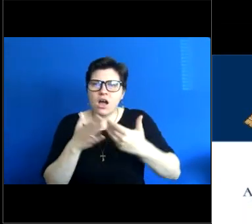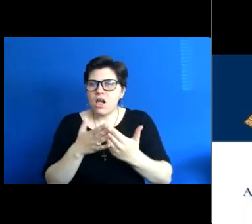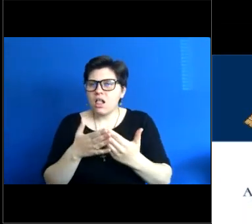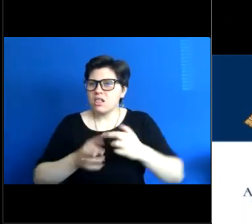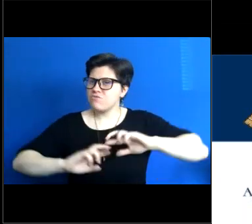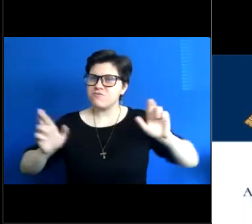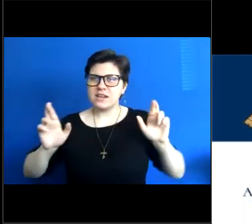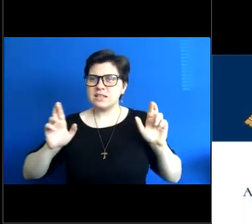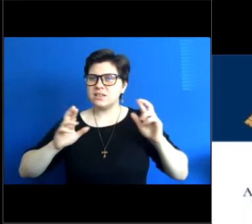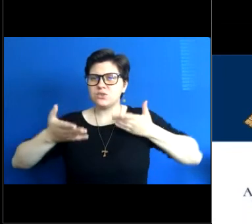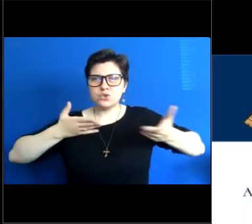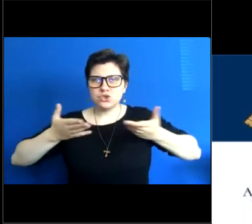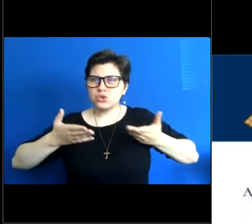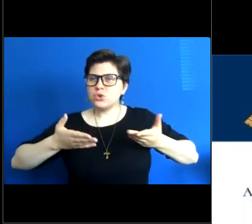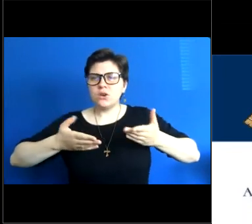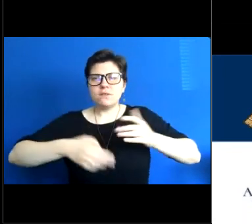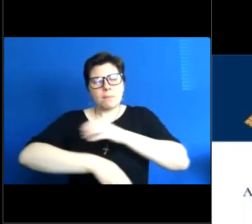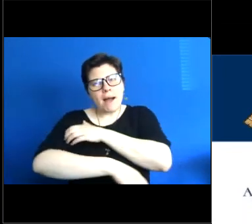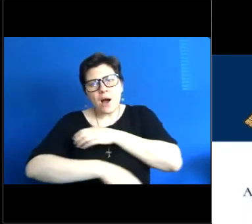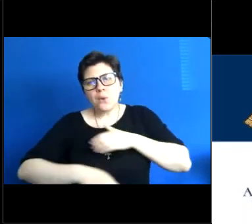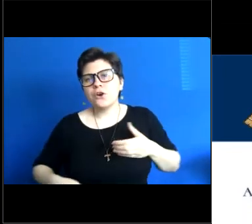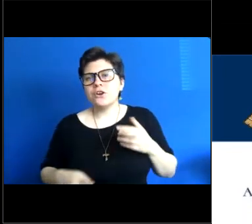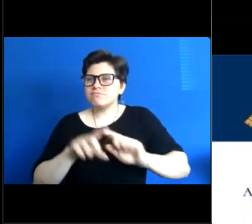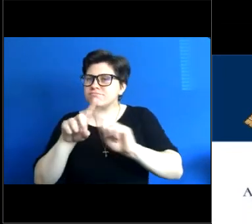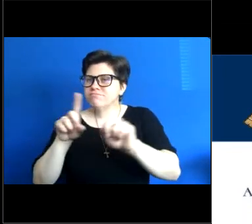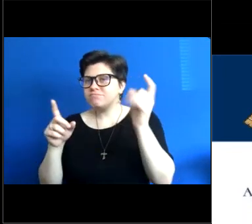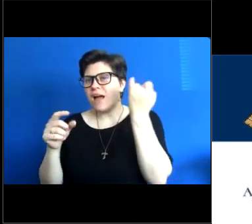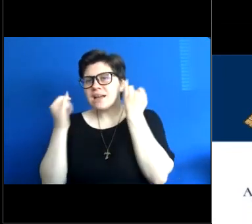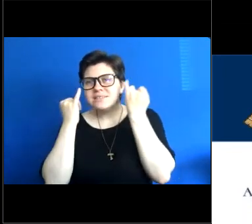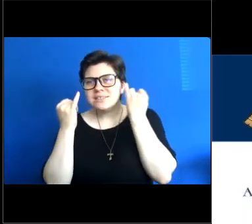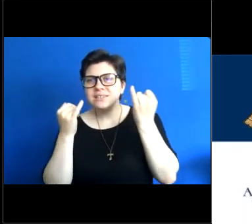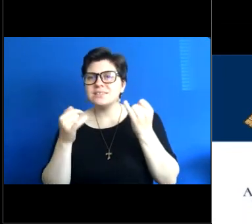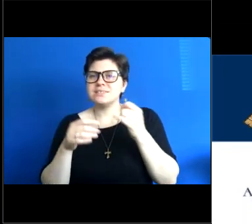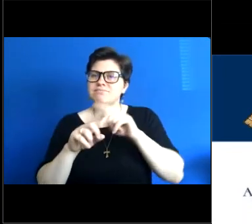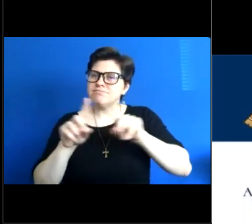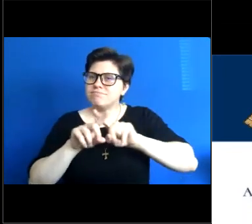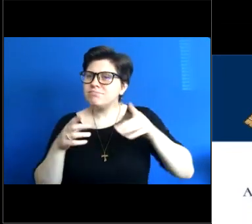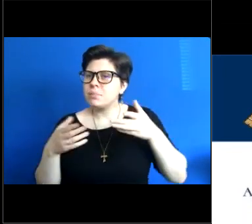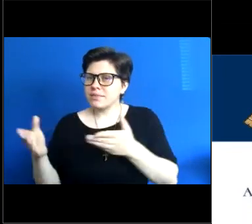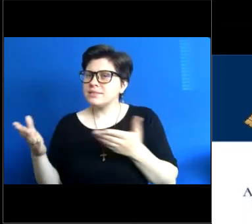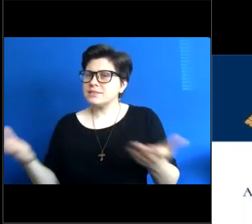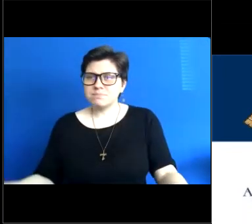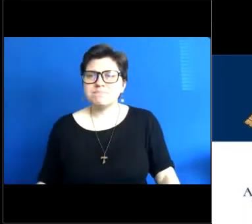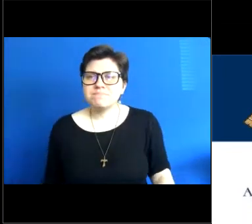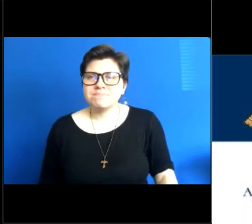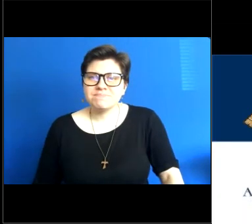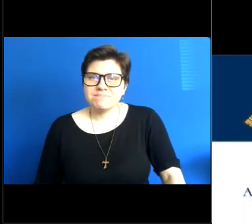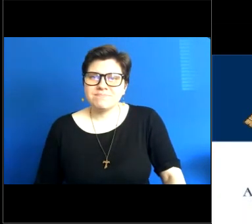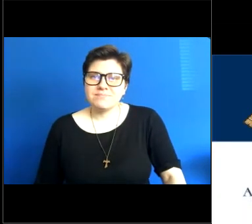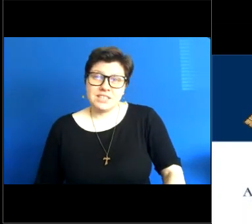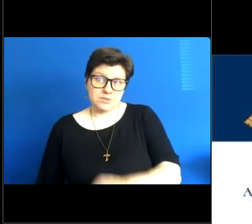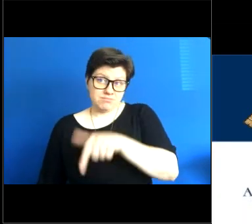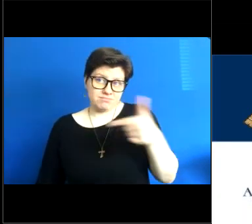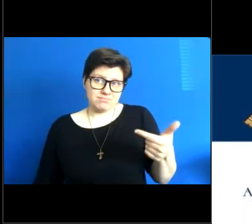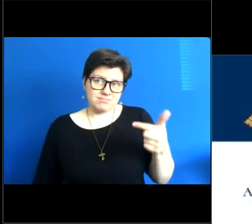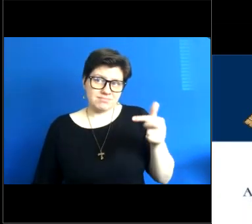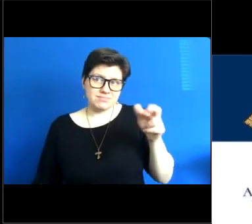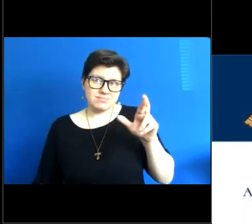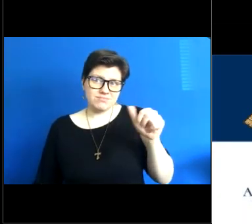serve with different ideas and different methods to best serve the needs of our students. So with that, I'm going to turn it over back